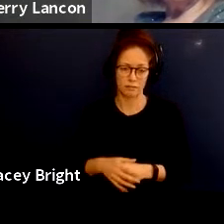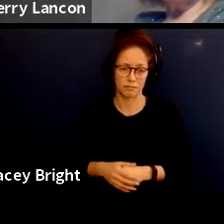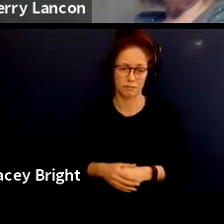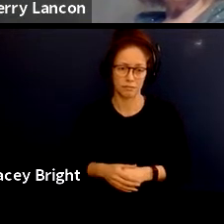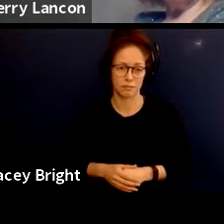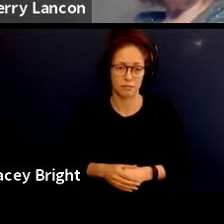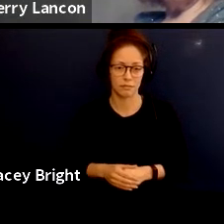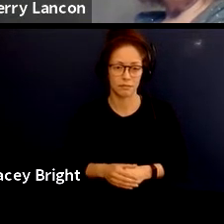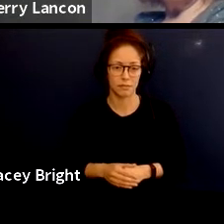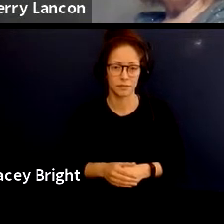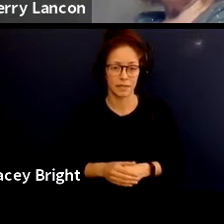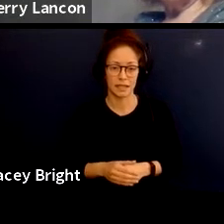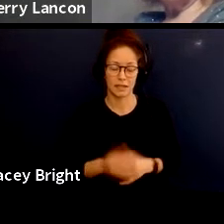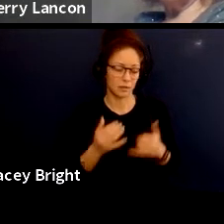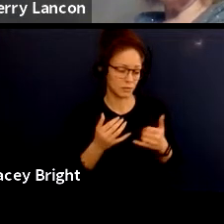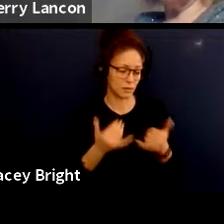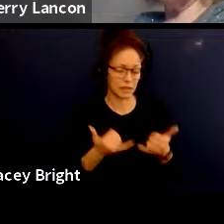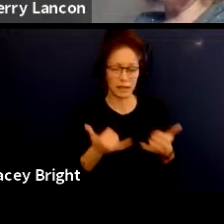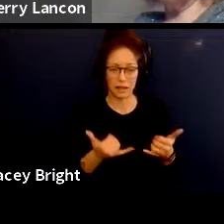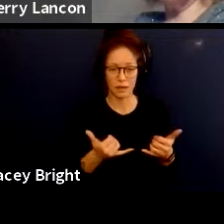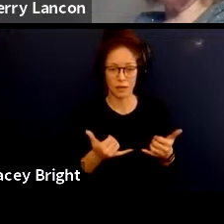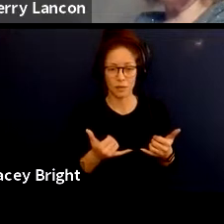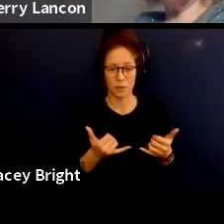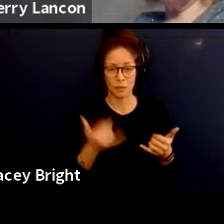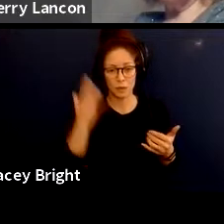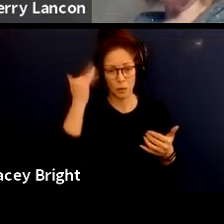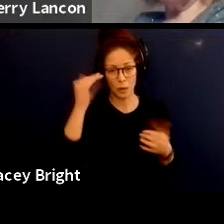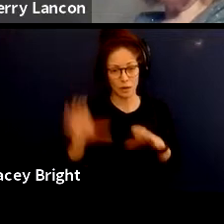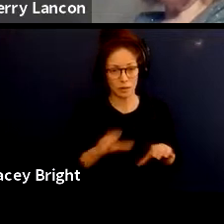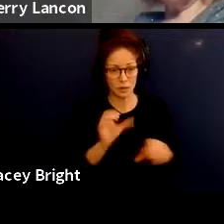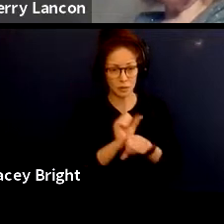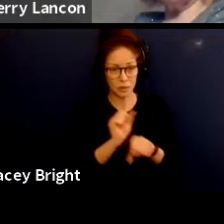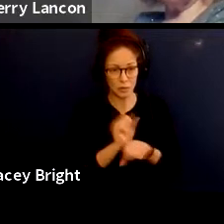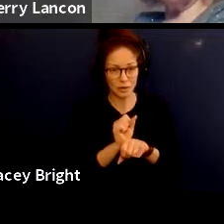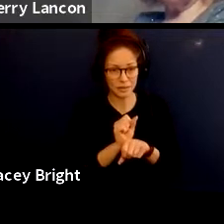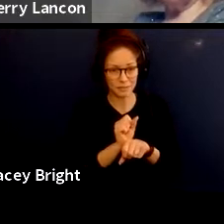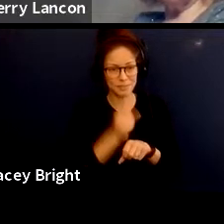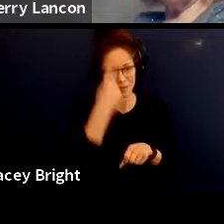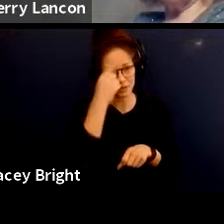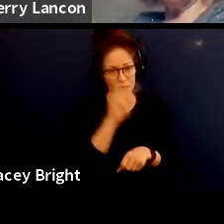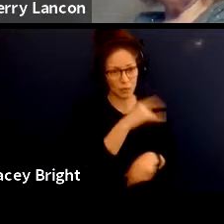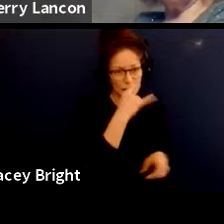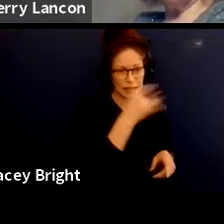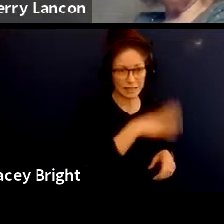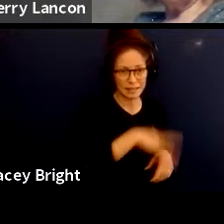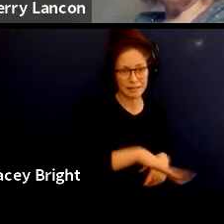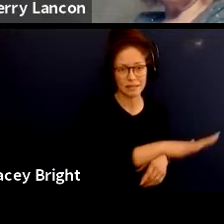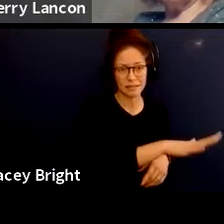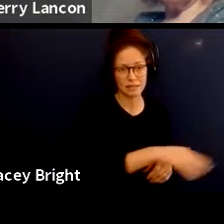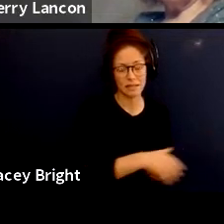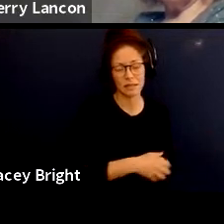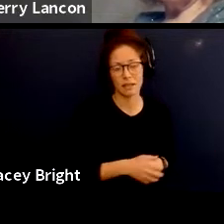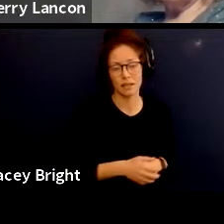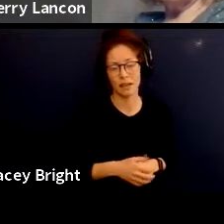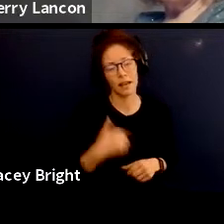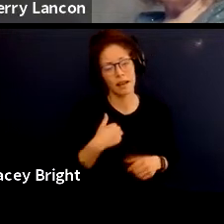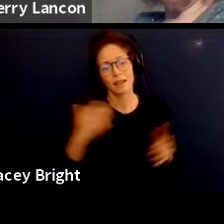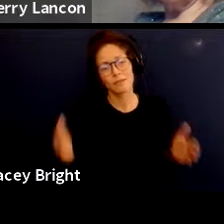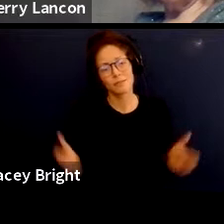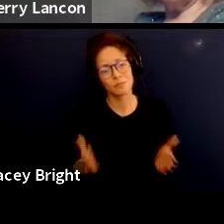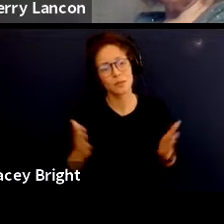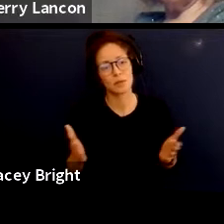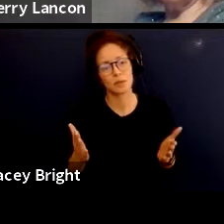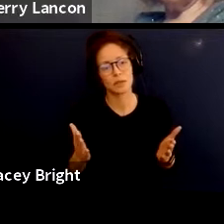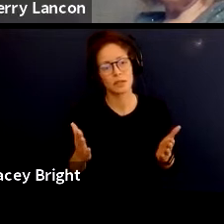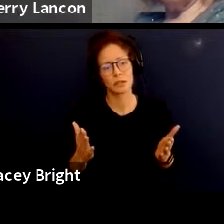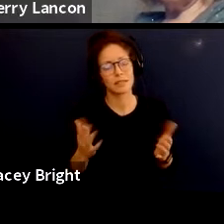end, our kids are what we do this for. And I would just really encourage you to just